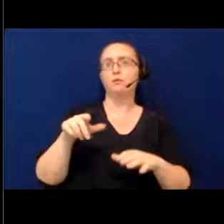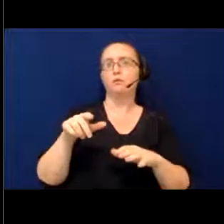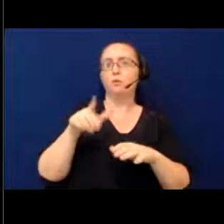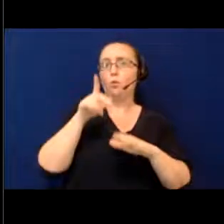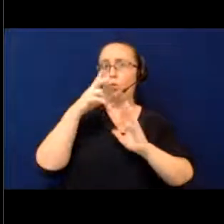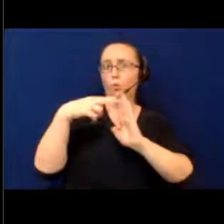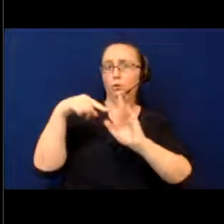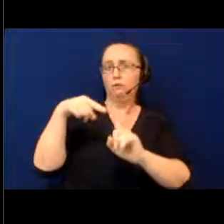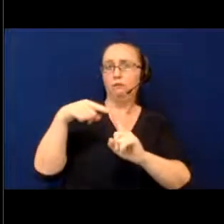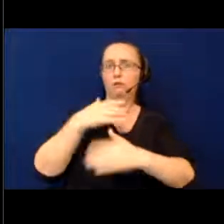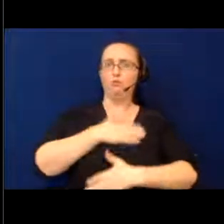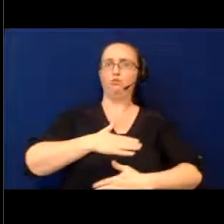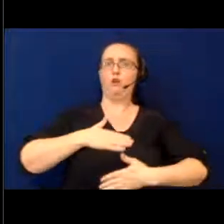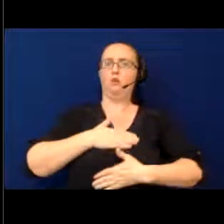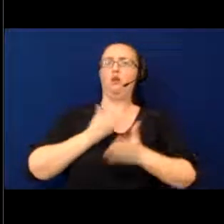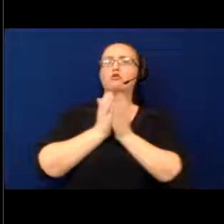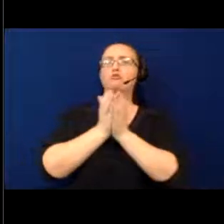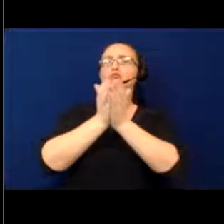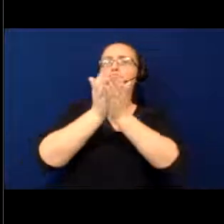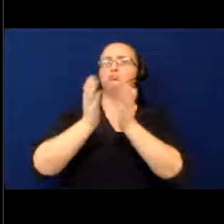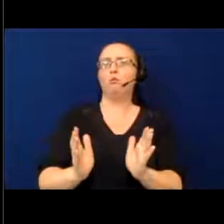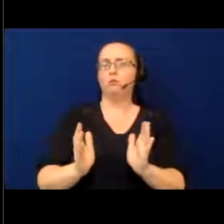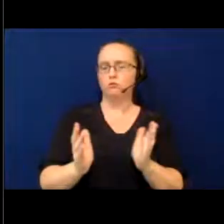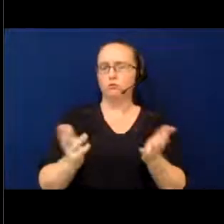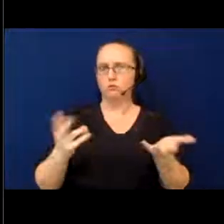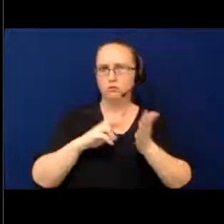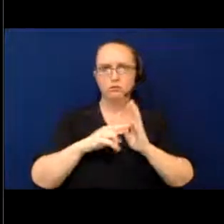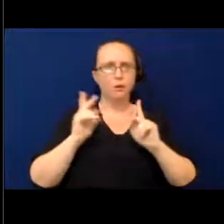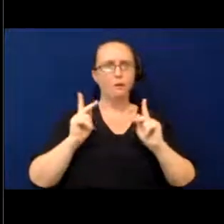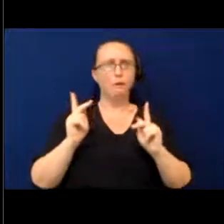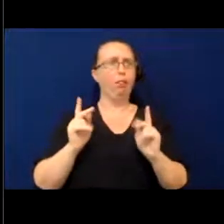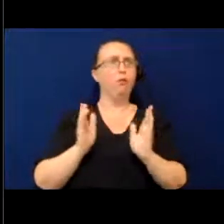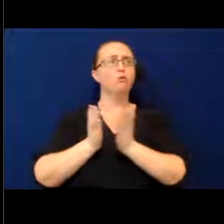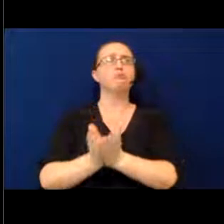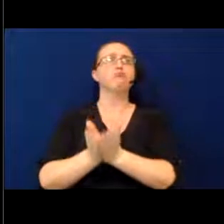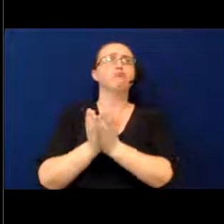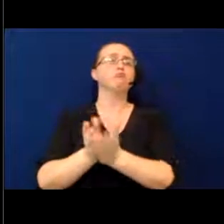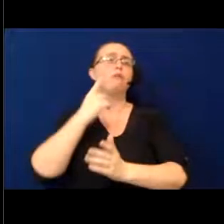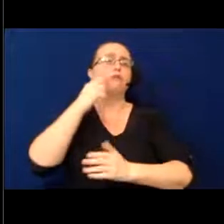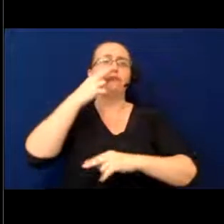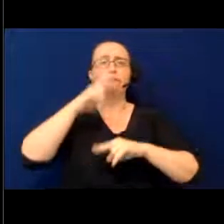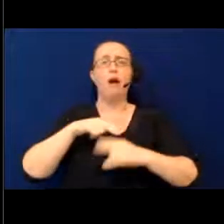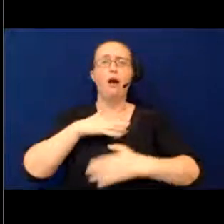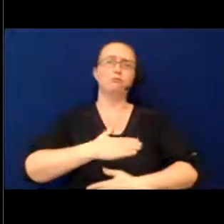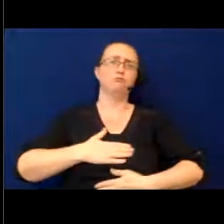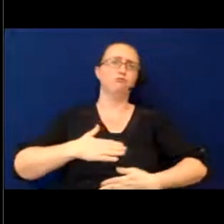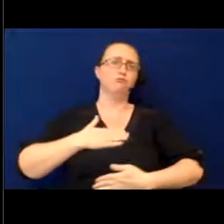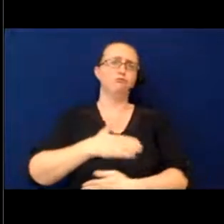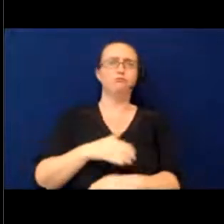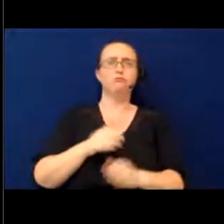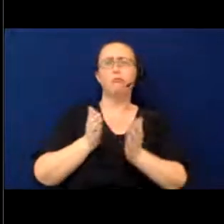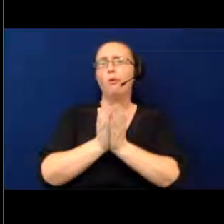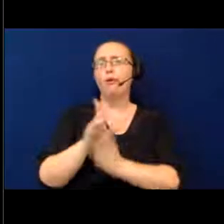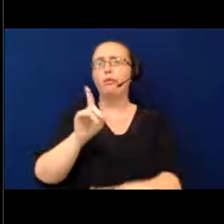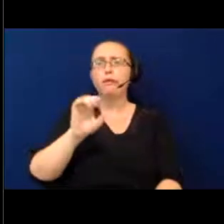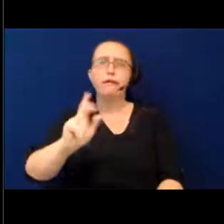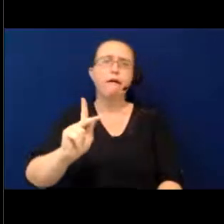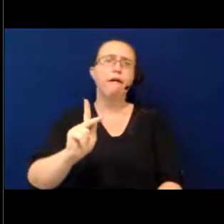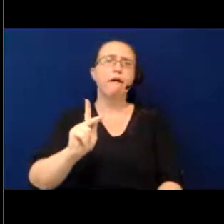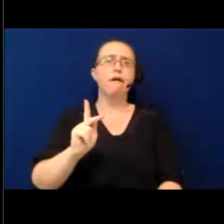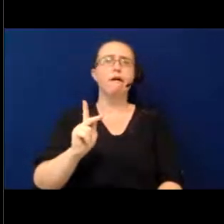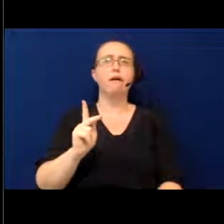recreational boaters, meaning people that go out in their boats for fun. They're on the boat dock, and this is